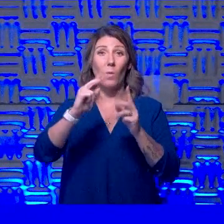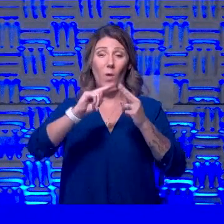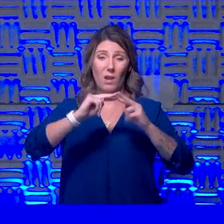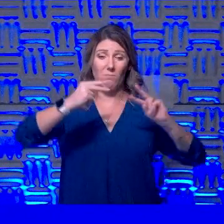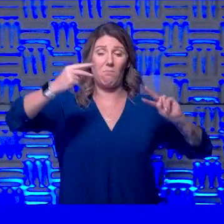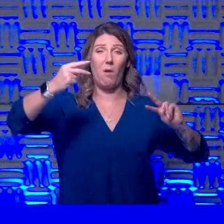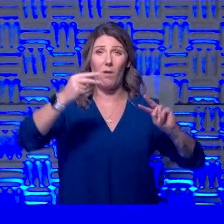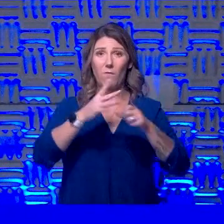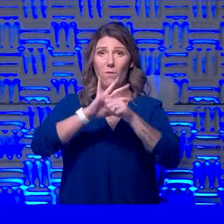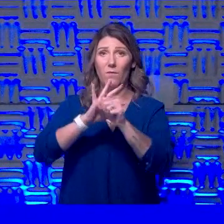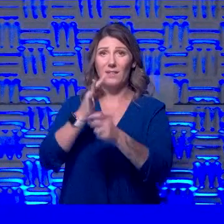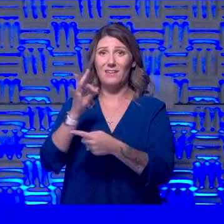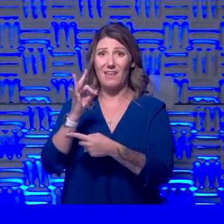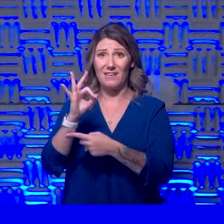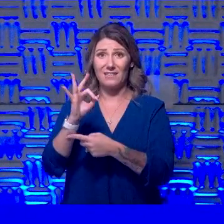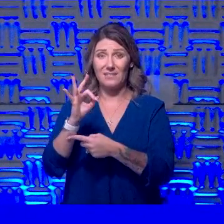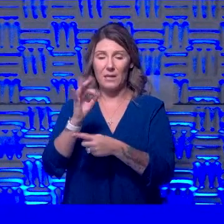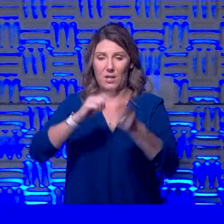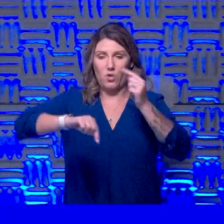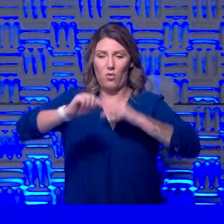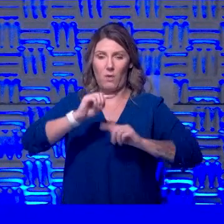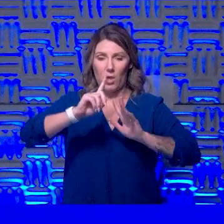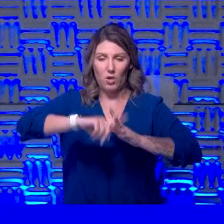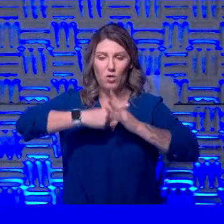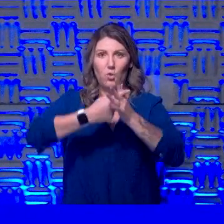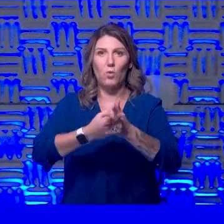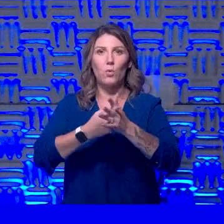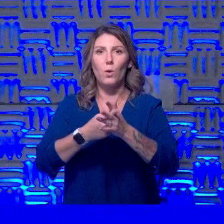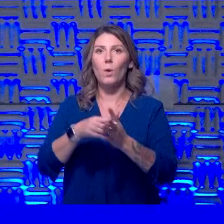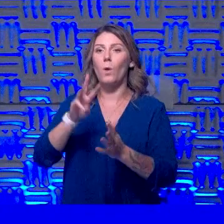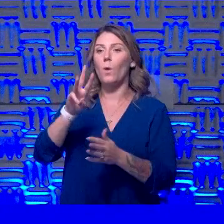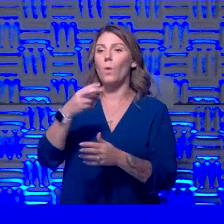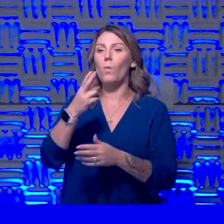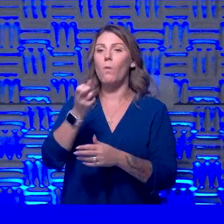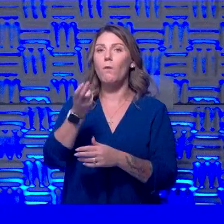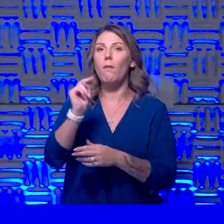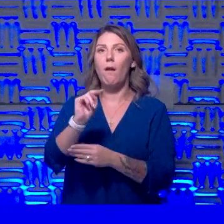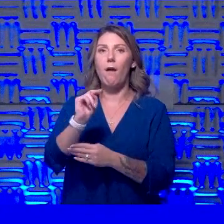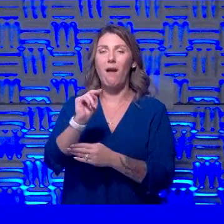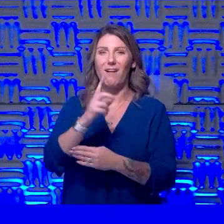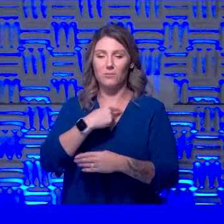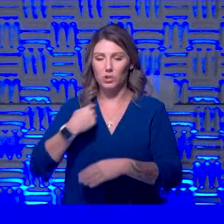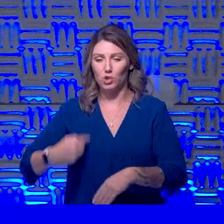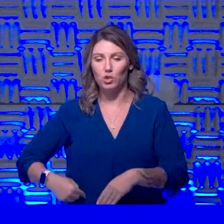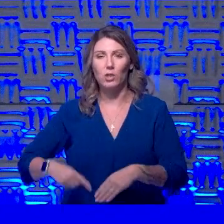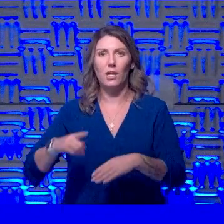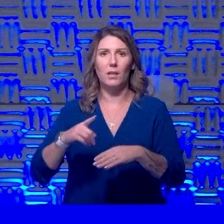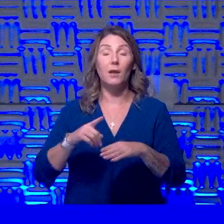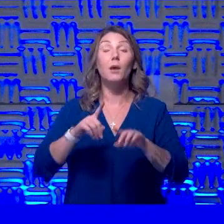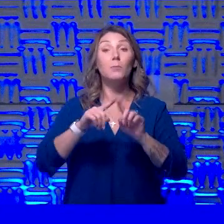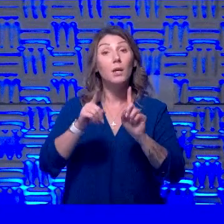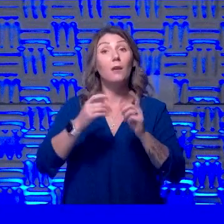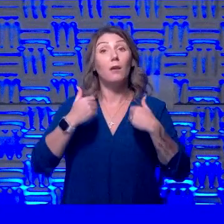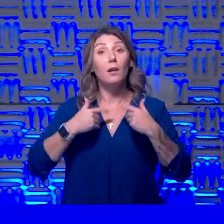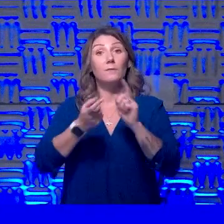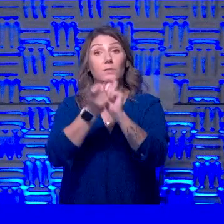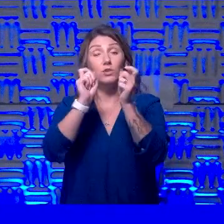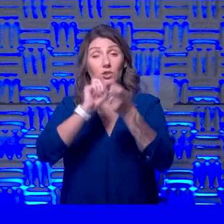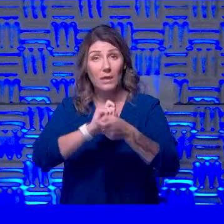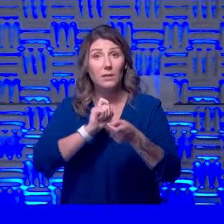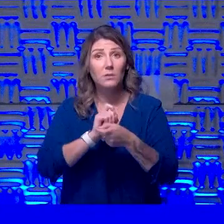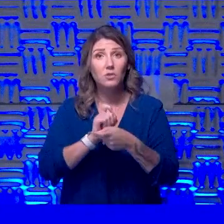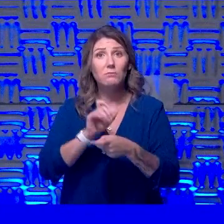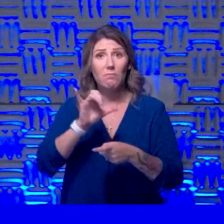COVID-19, even going back to the original Wuhan isolate. But there are changes, and that's not unexpected, that is known,